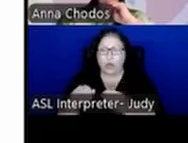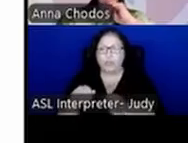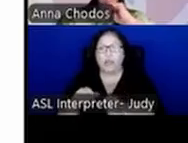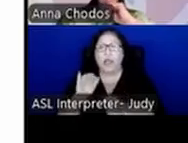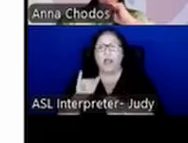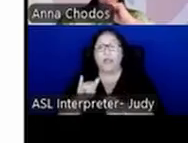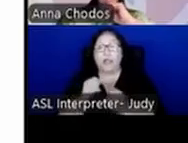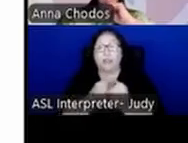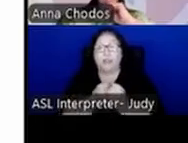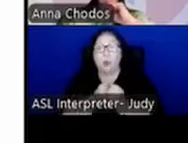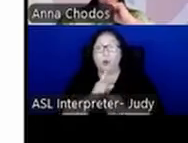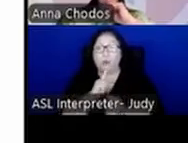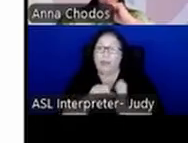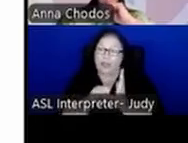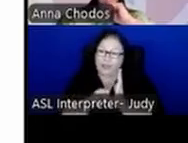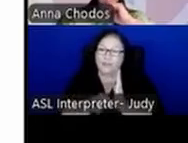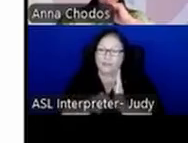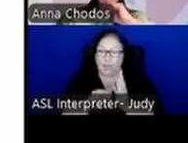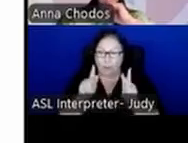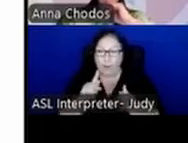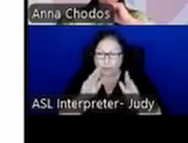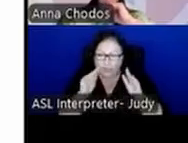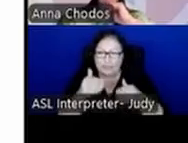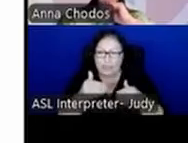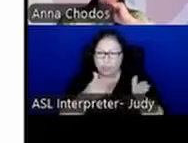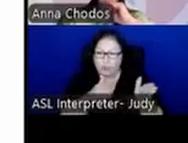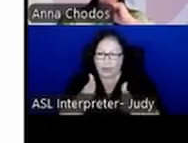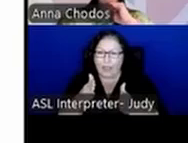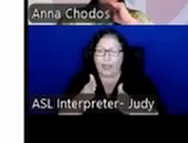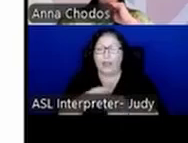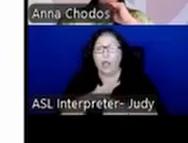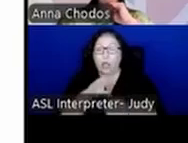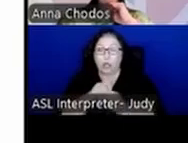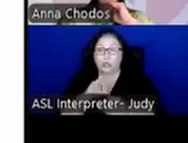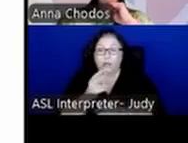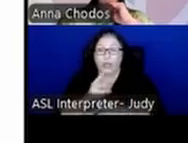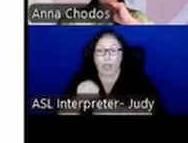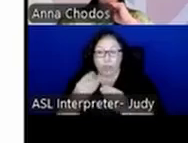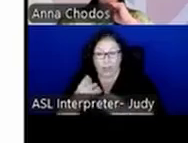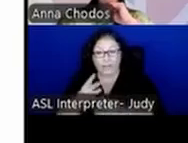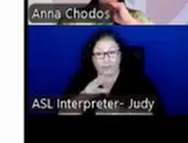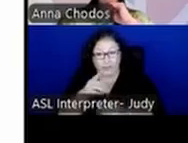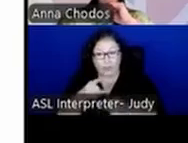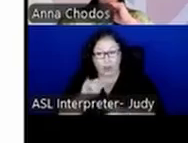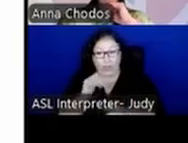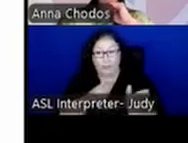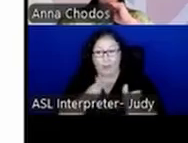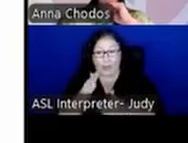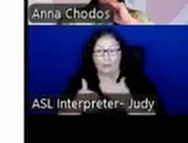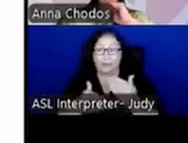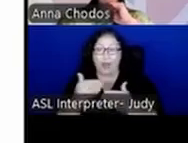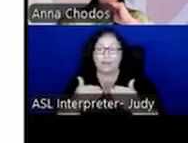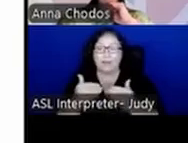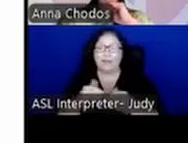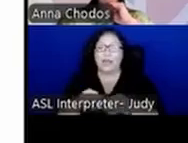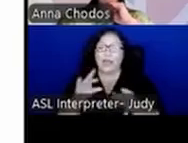planning, inclusion of caregivers in that planning process, a connection to community resources, and support